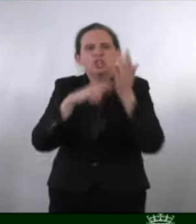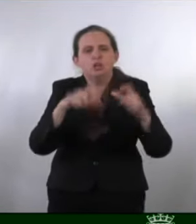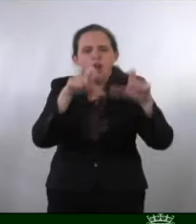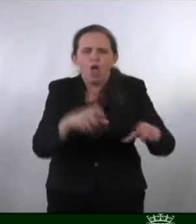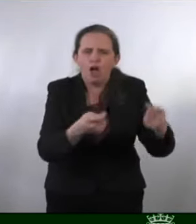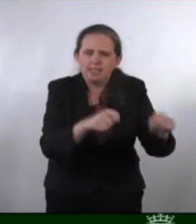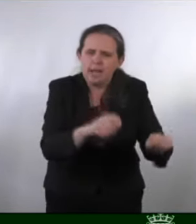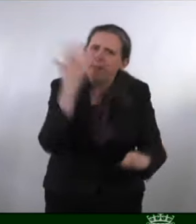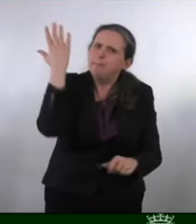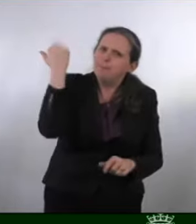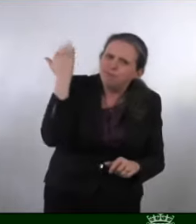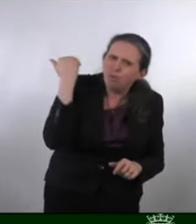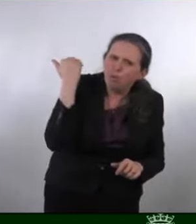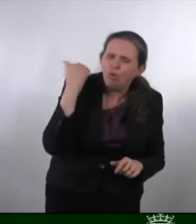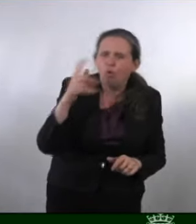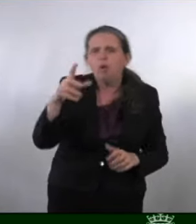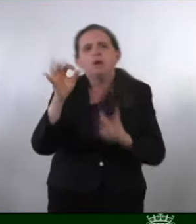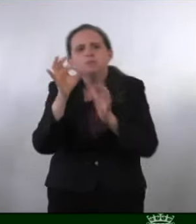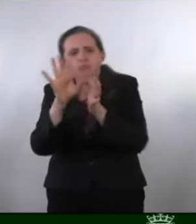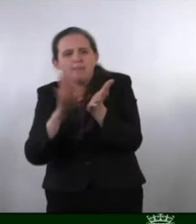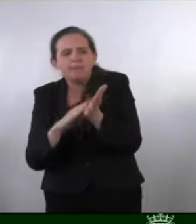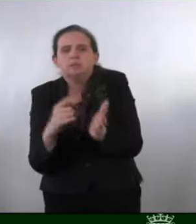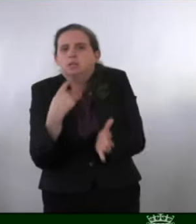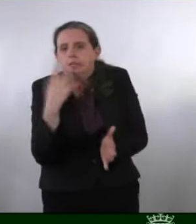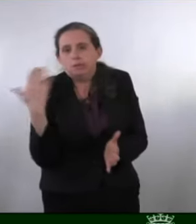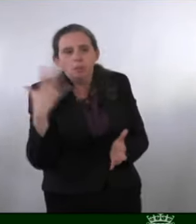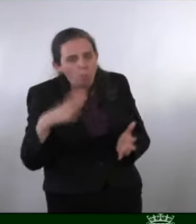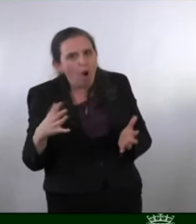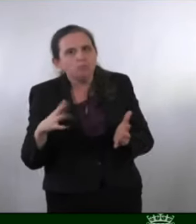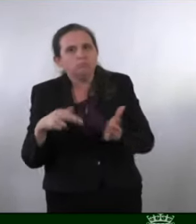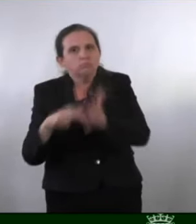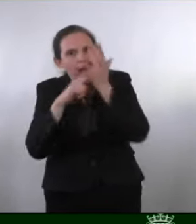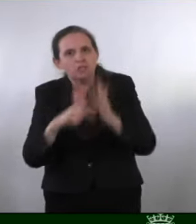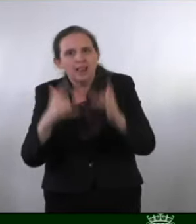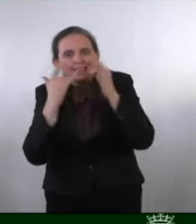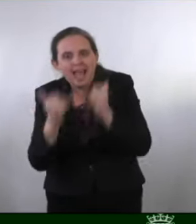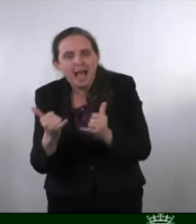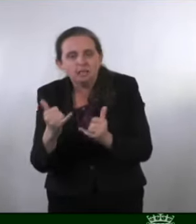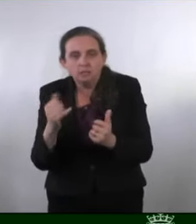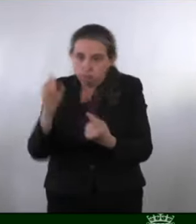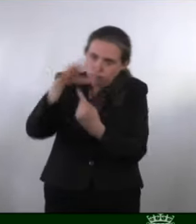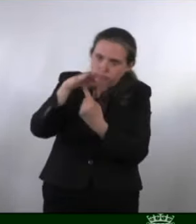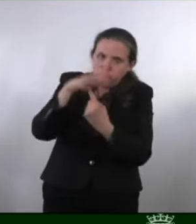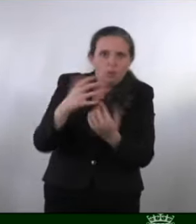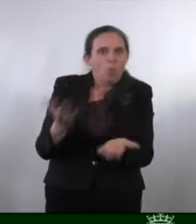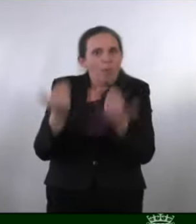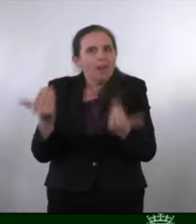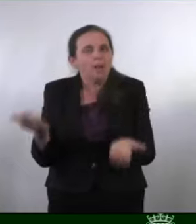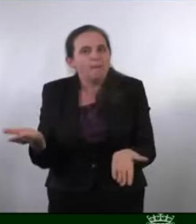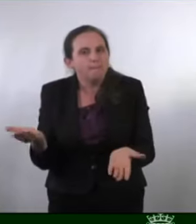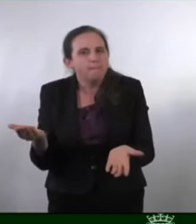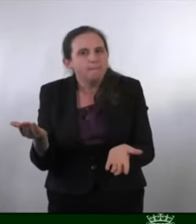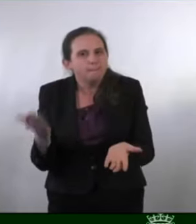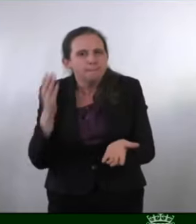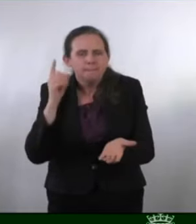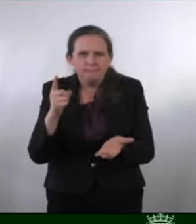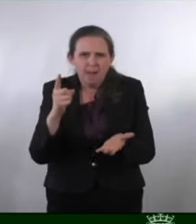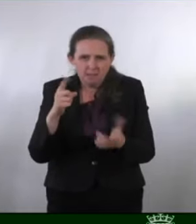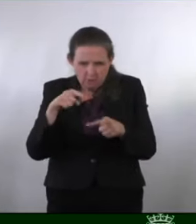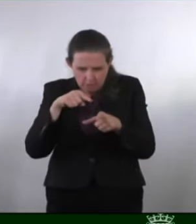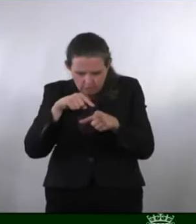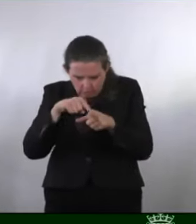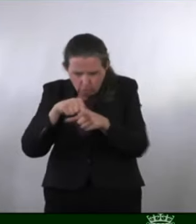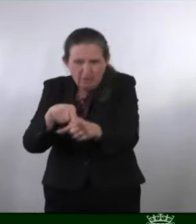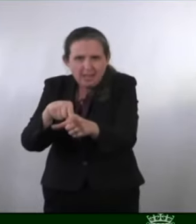testing, mass testing, that's welcome, but it's only part of the story, because the other two parts, trace and